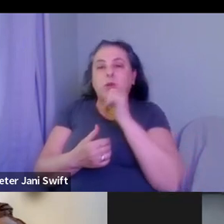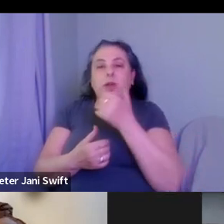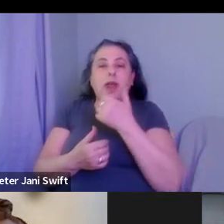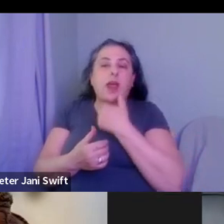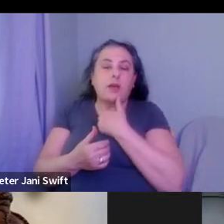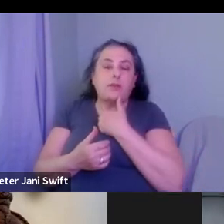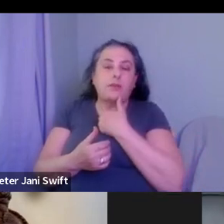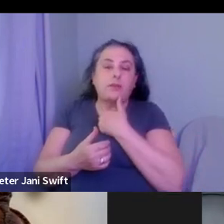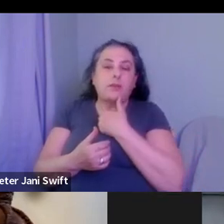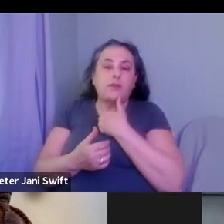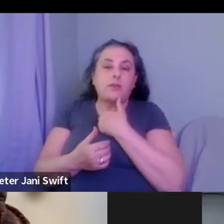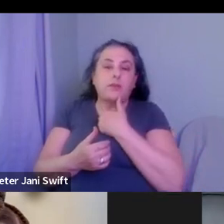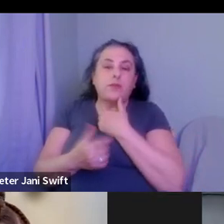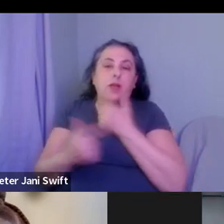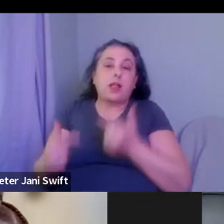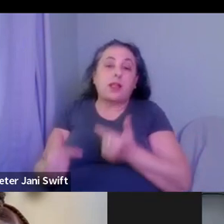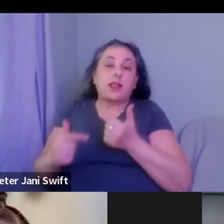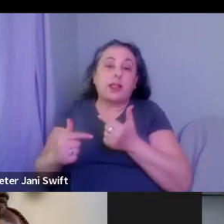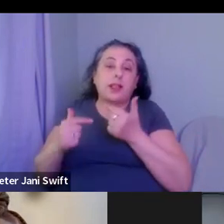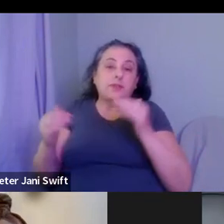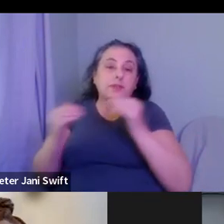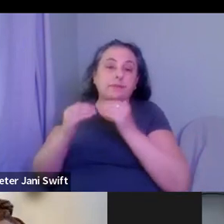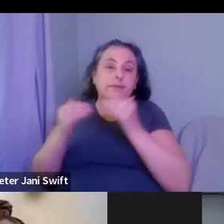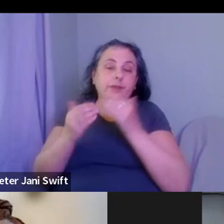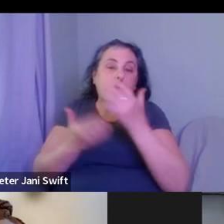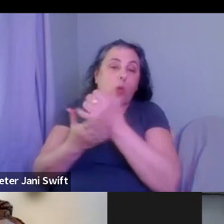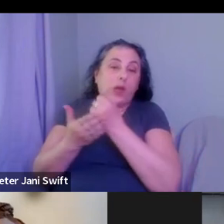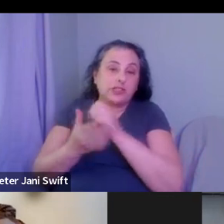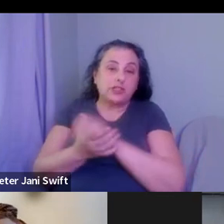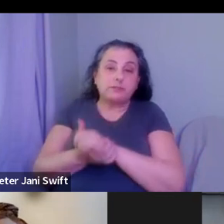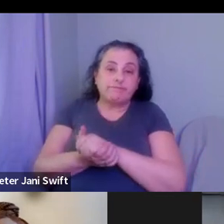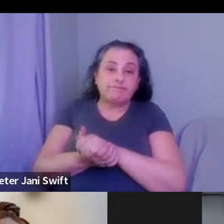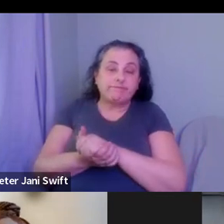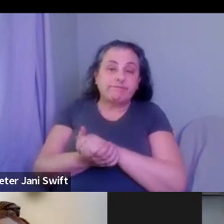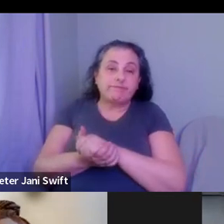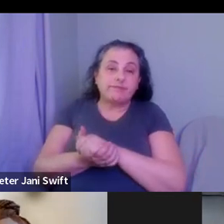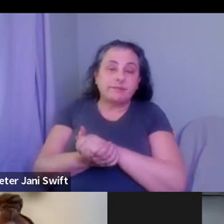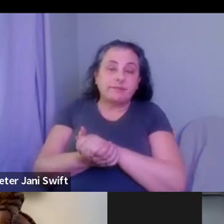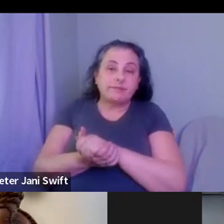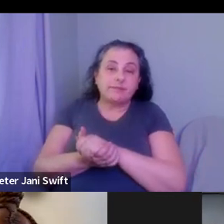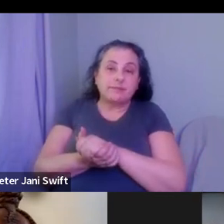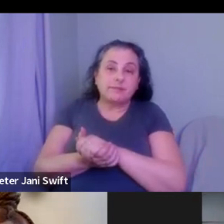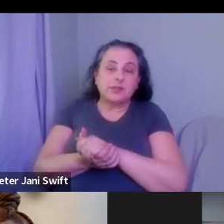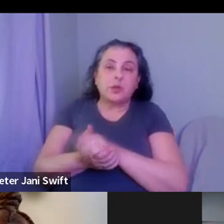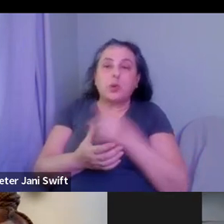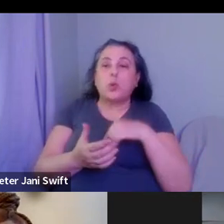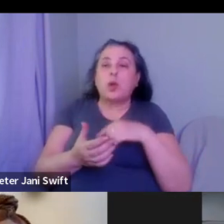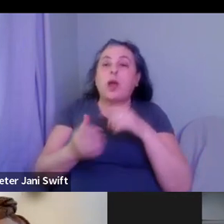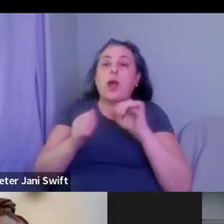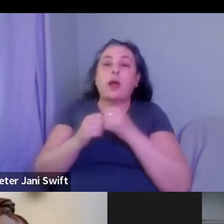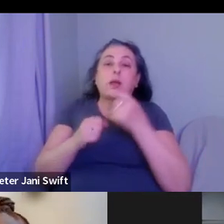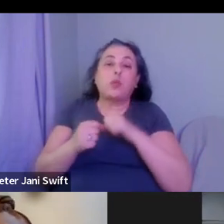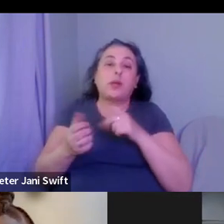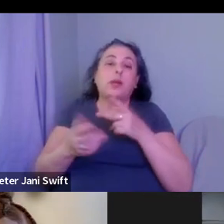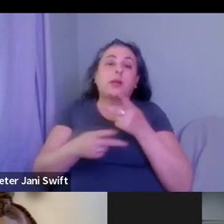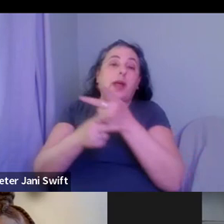a livable wages. And so how can we support ourselves